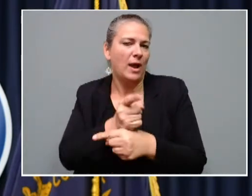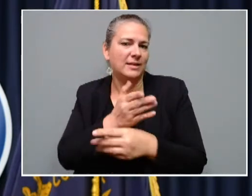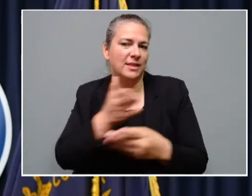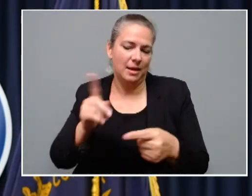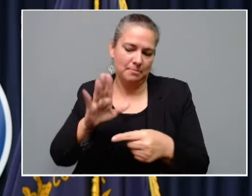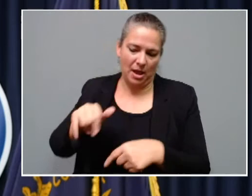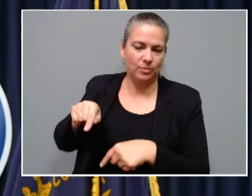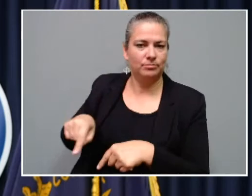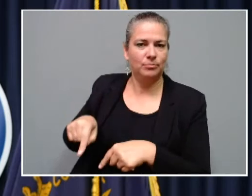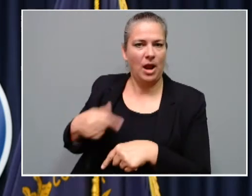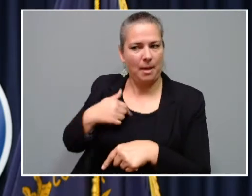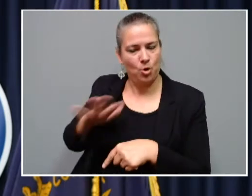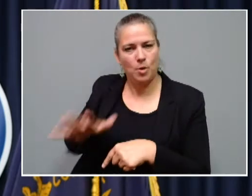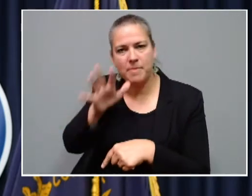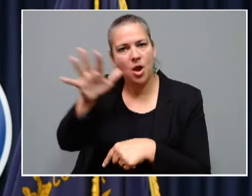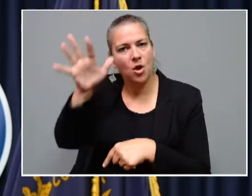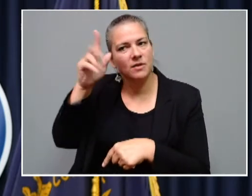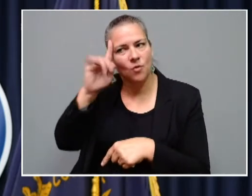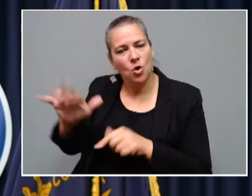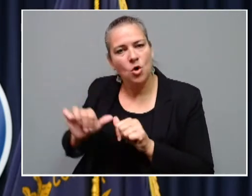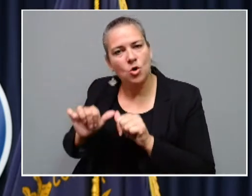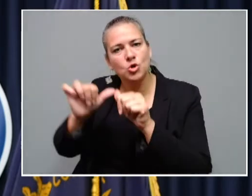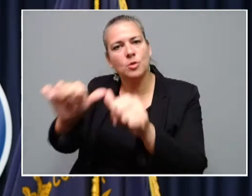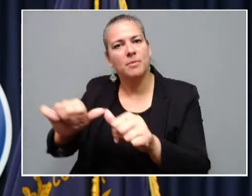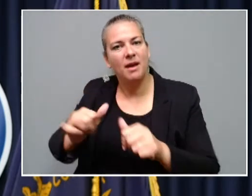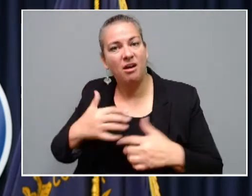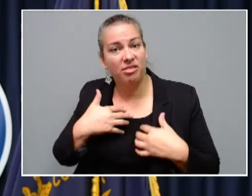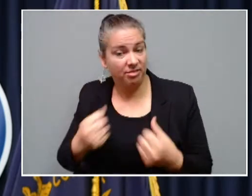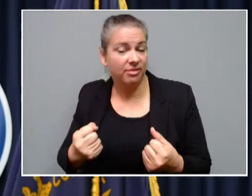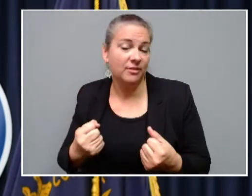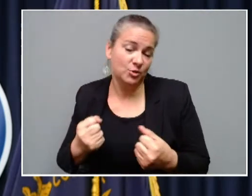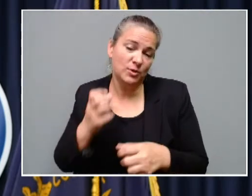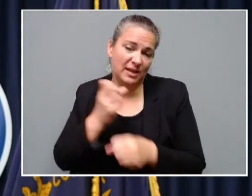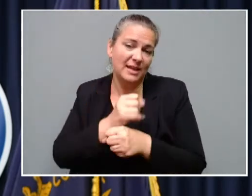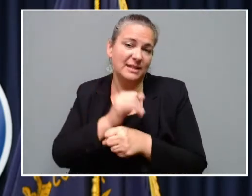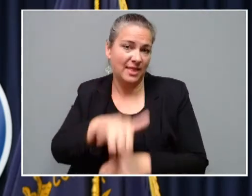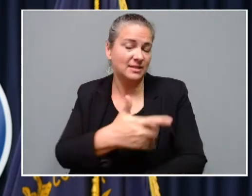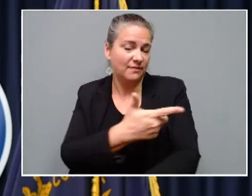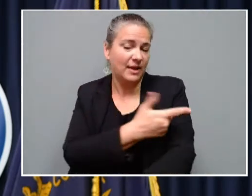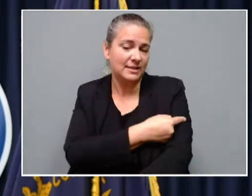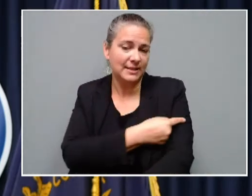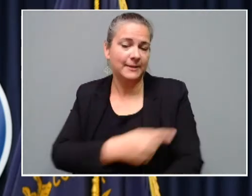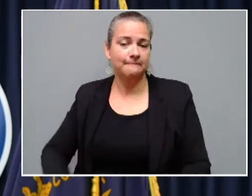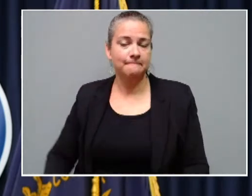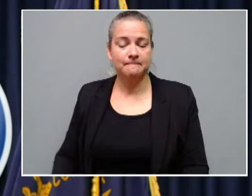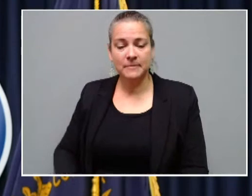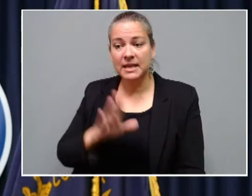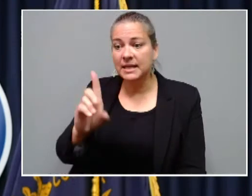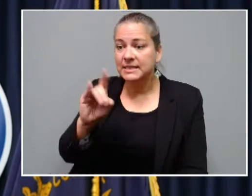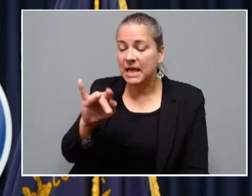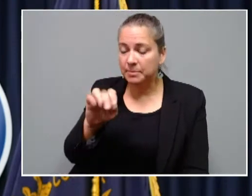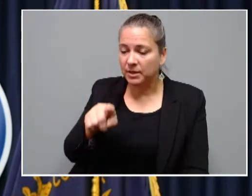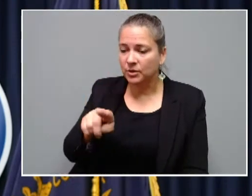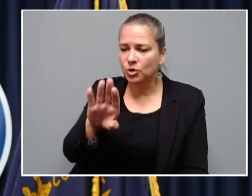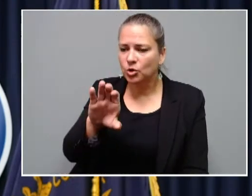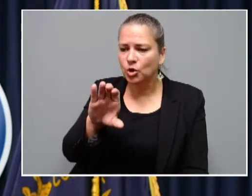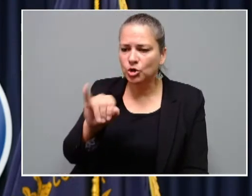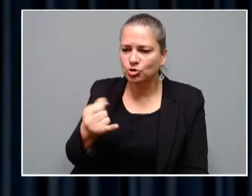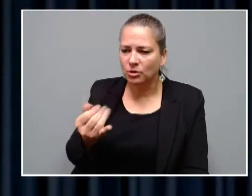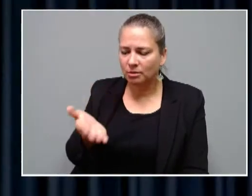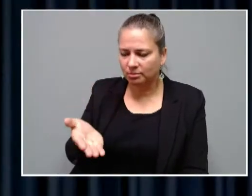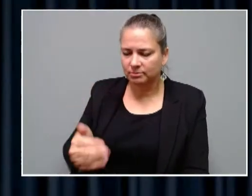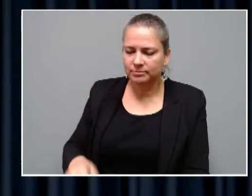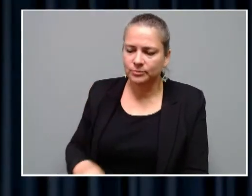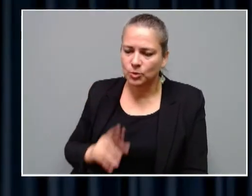her parent, for her long-term health, by getting that vaccine. Debbie Yetter, Courier Journal.